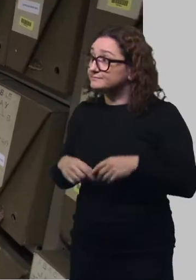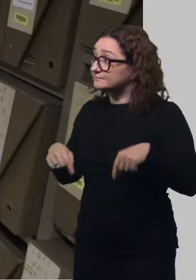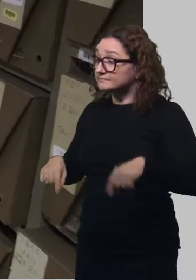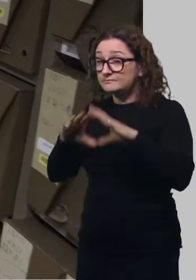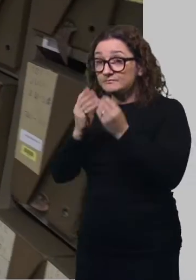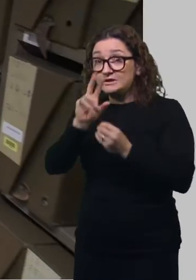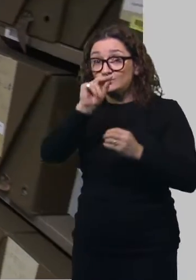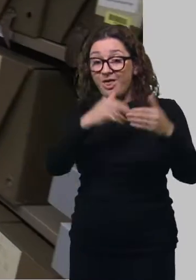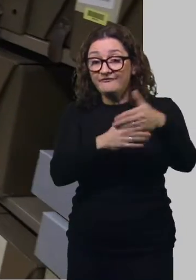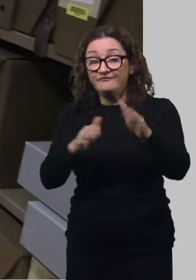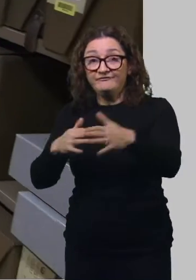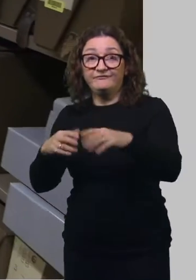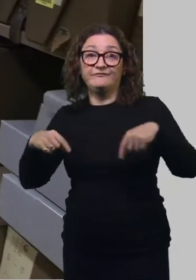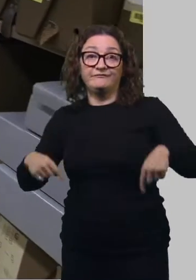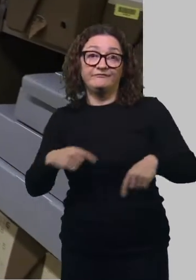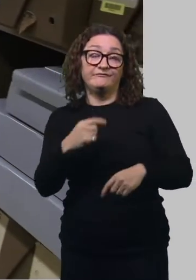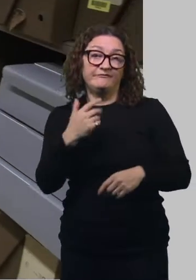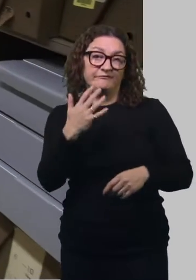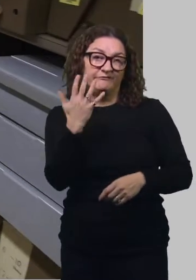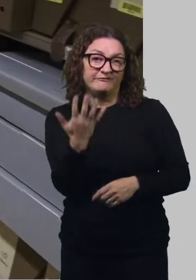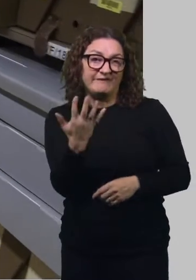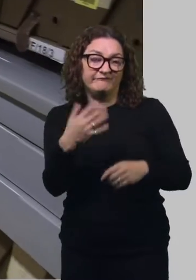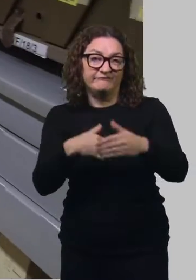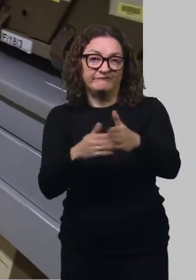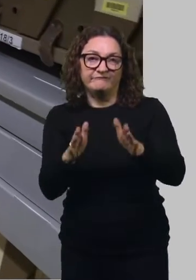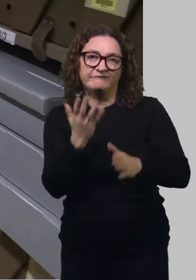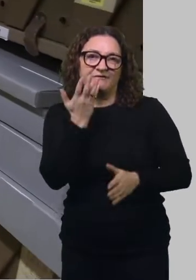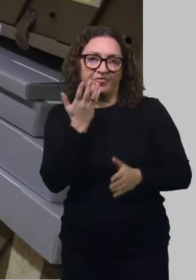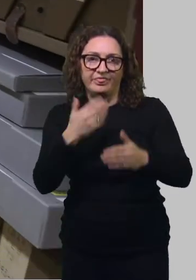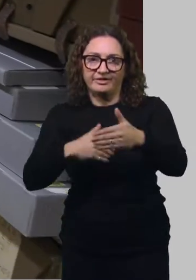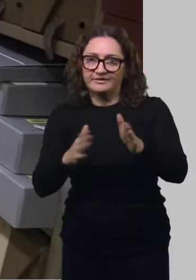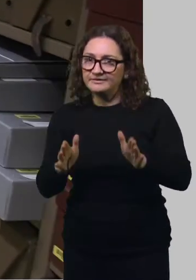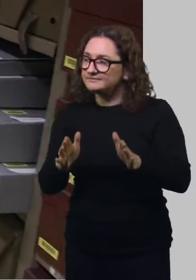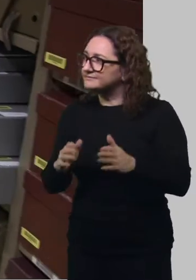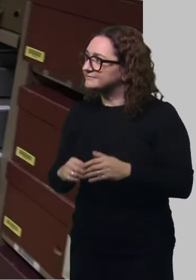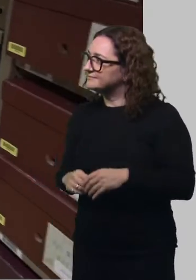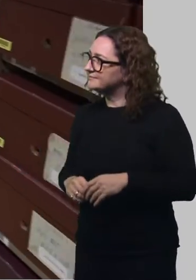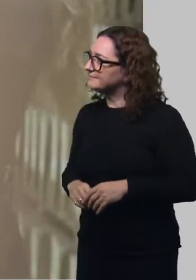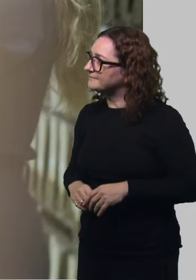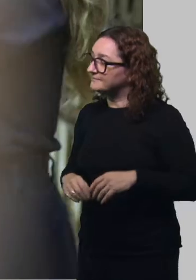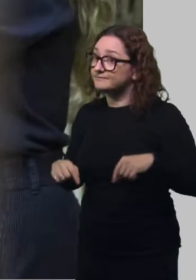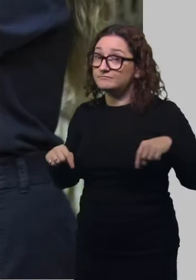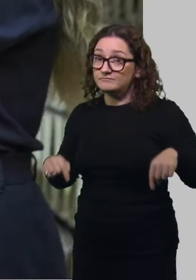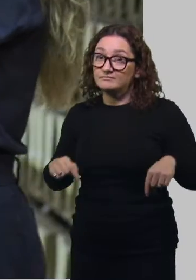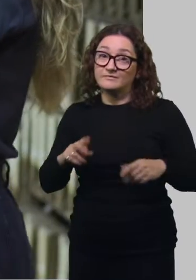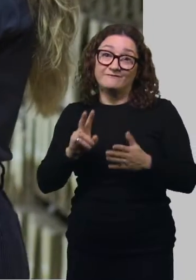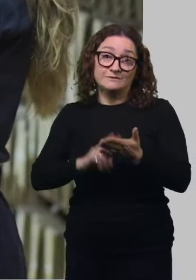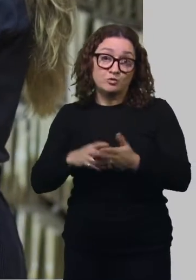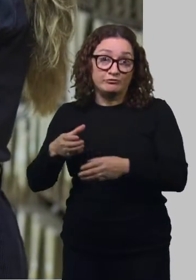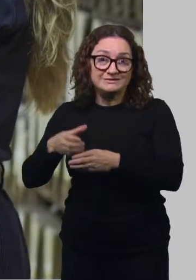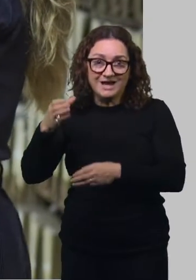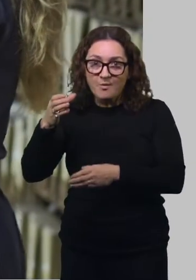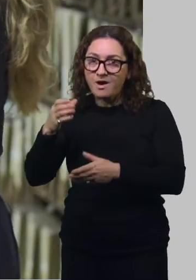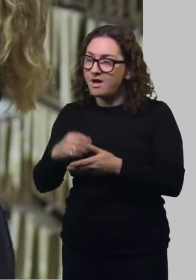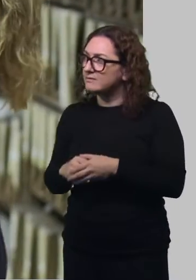in Strong Room 5, one of the 12 strong rooms spread out in Victoria Tower. The Collection Care team